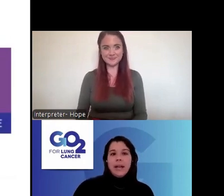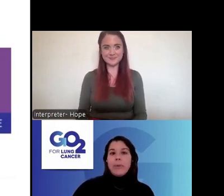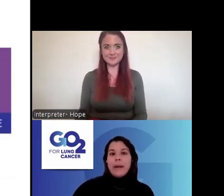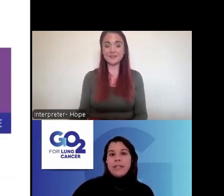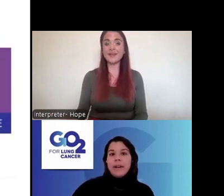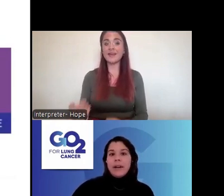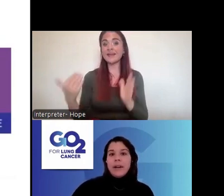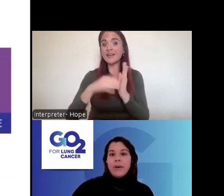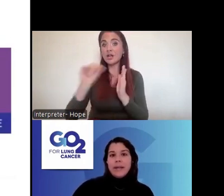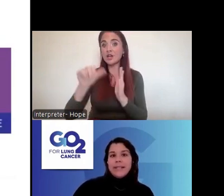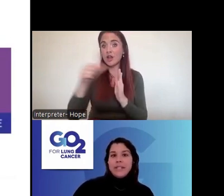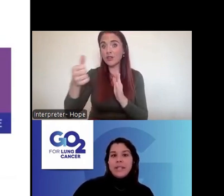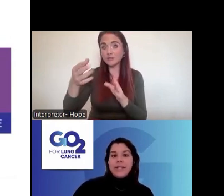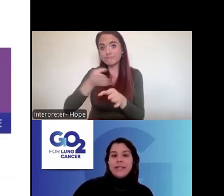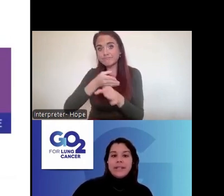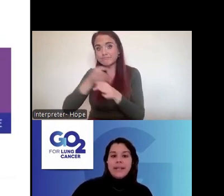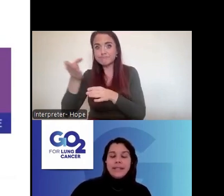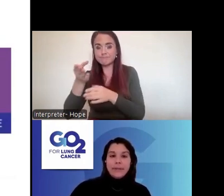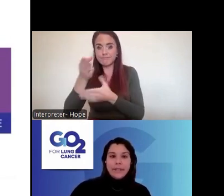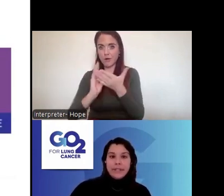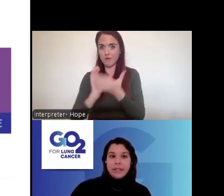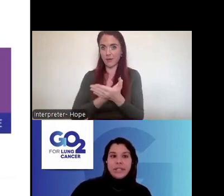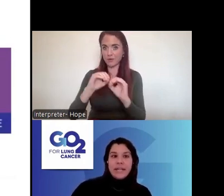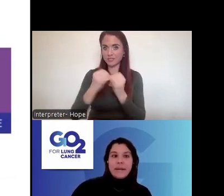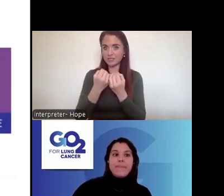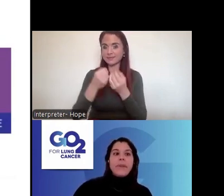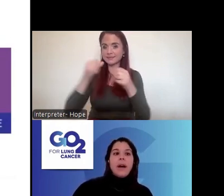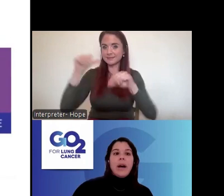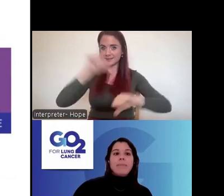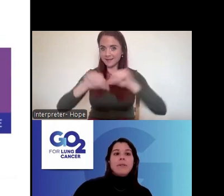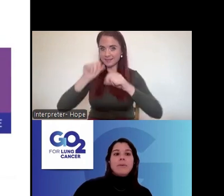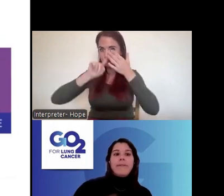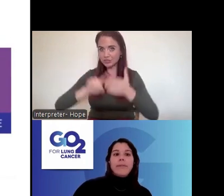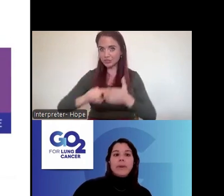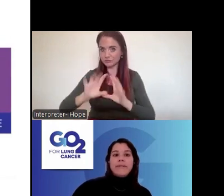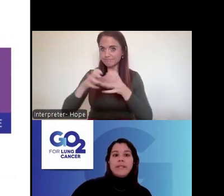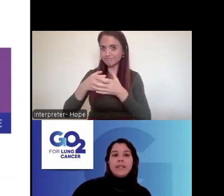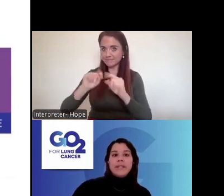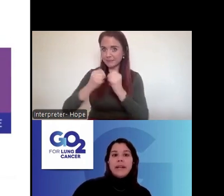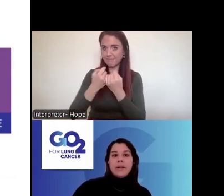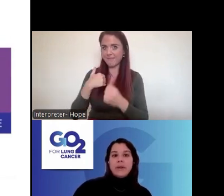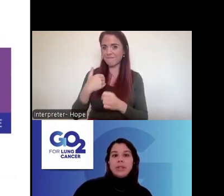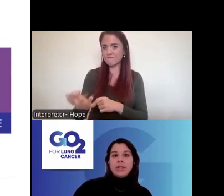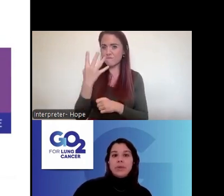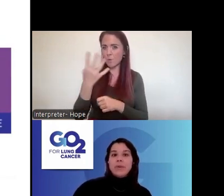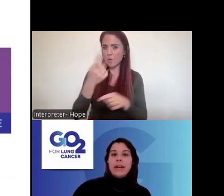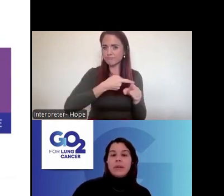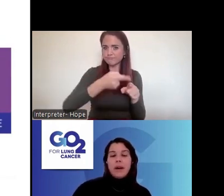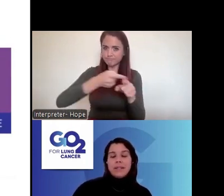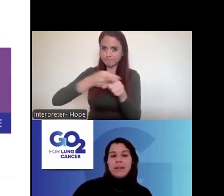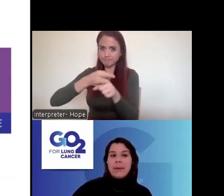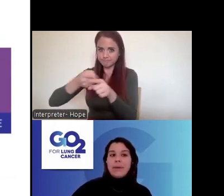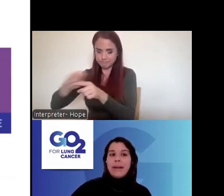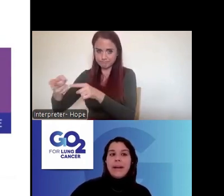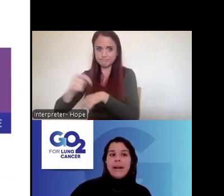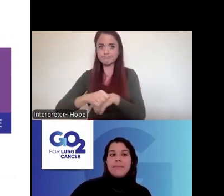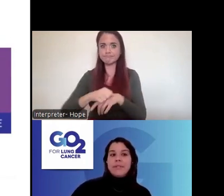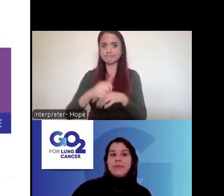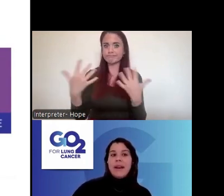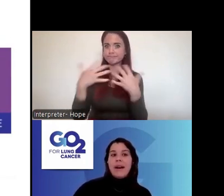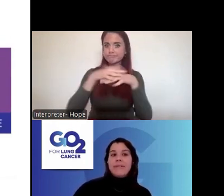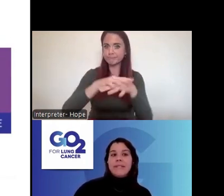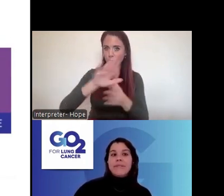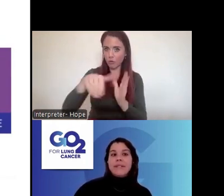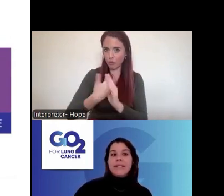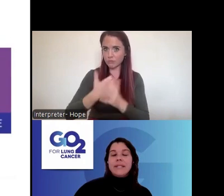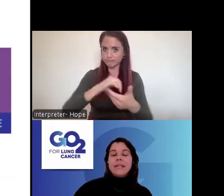Again, another branch of our organization is our science and research team. So we have 4 divisions at GoTo that cross-collaborate. So